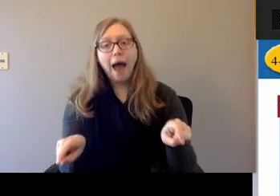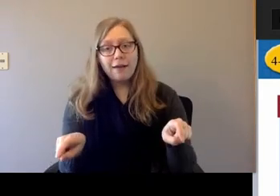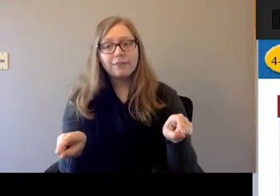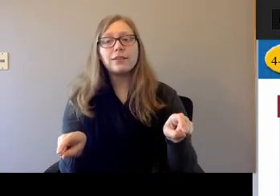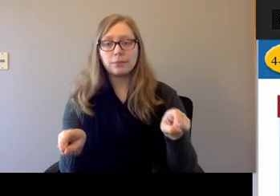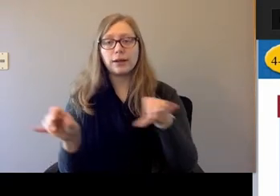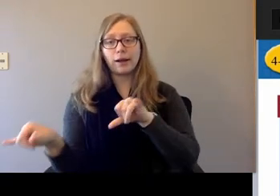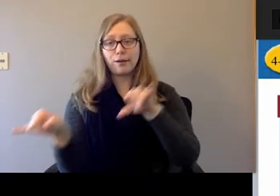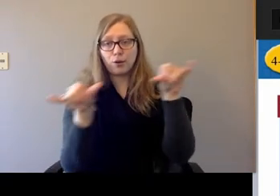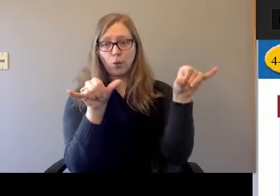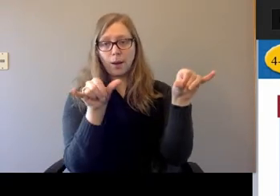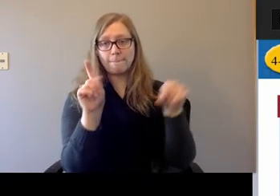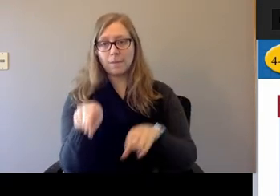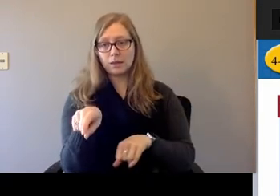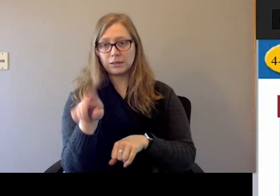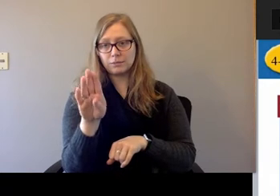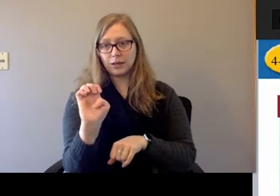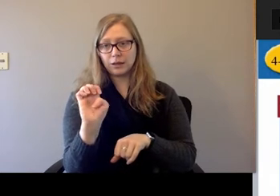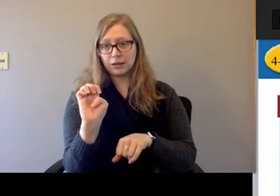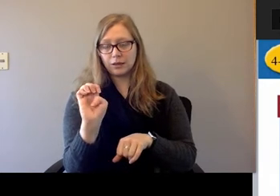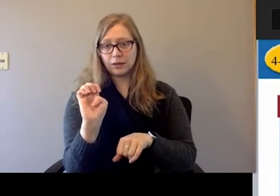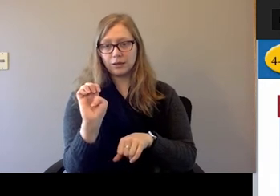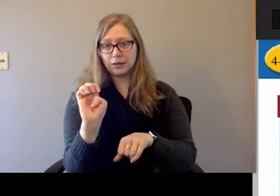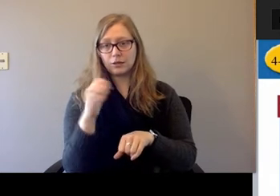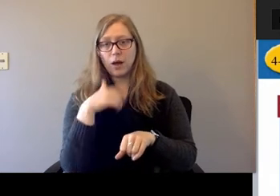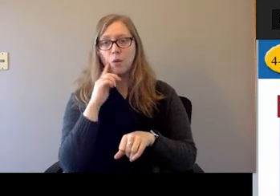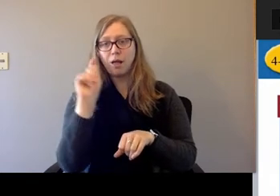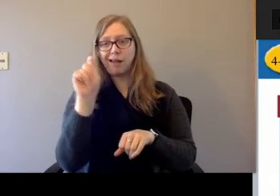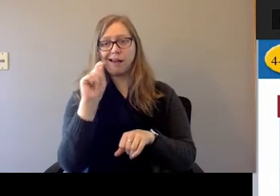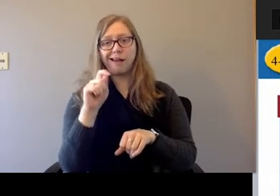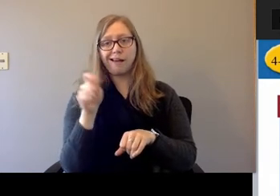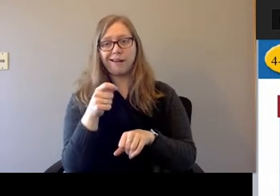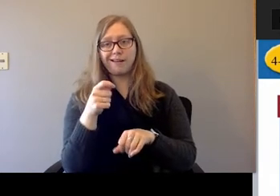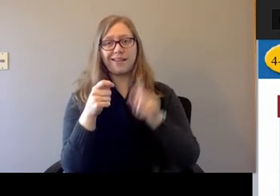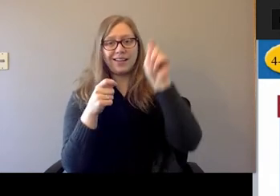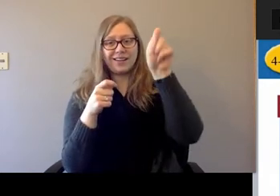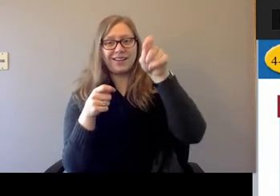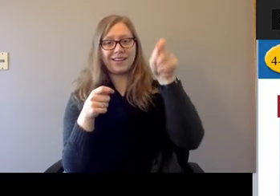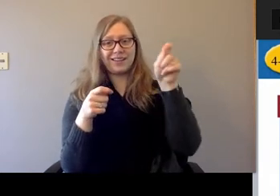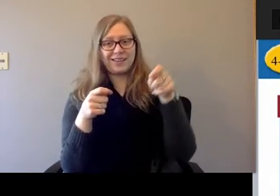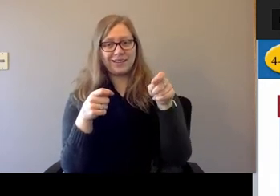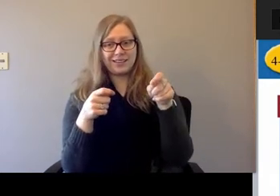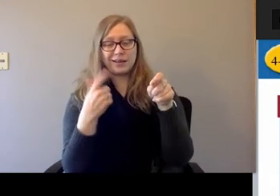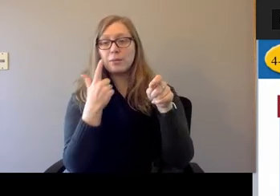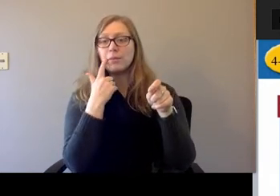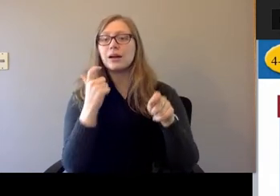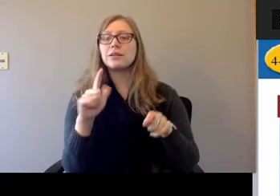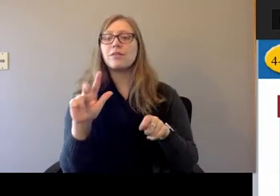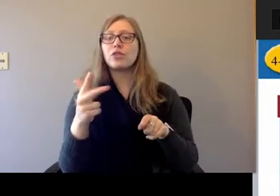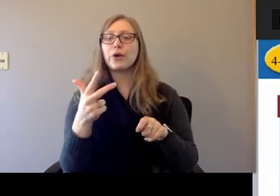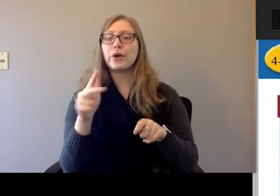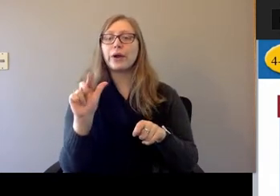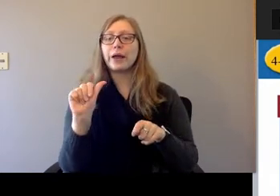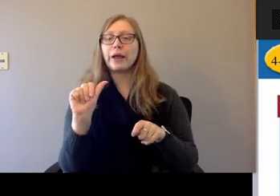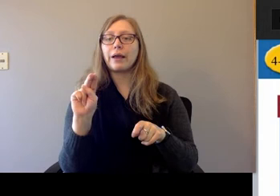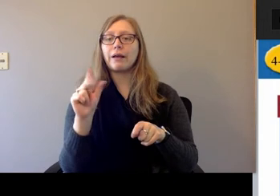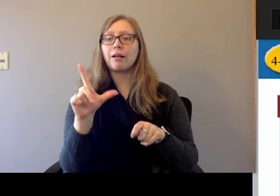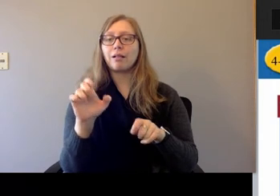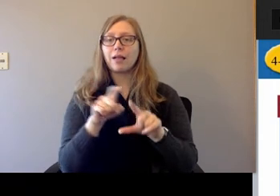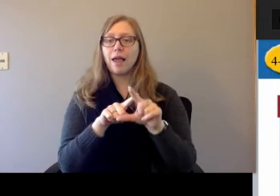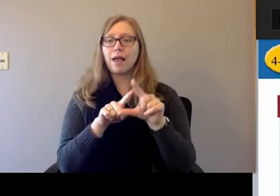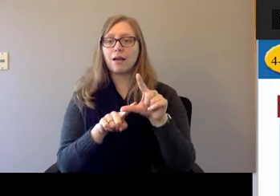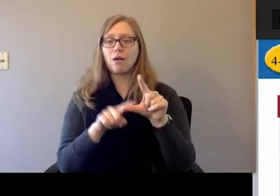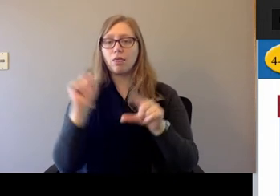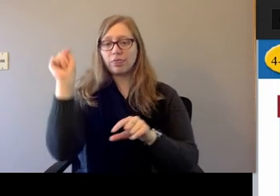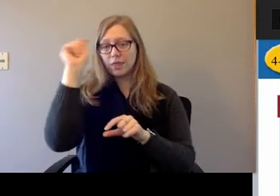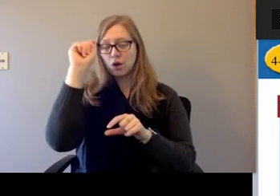also congruent. So I'm going to put like 3 tick marks there. The third angle theorem says, all the angles of the triangle add up to 180. So